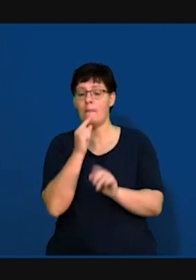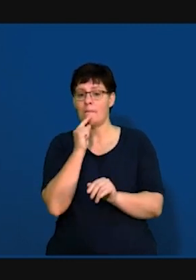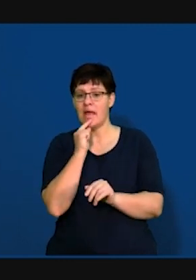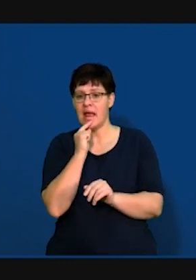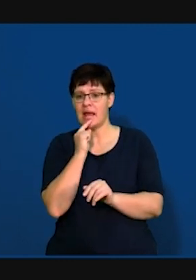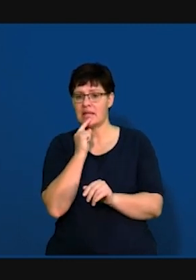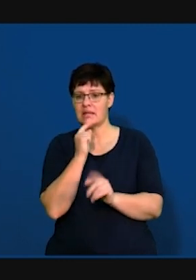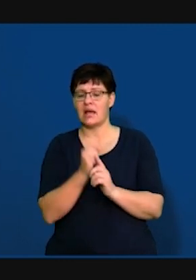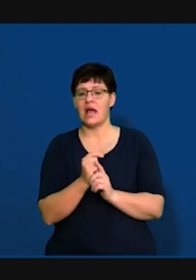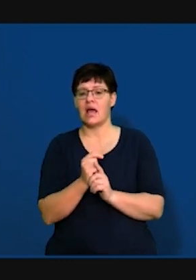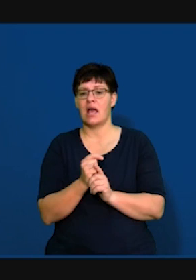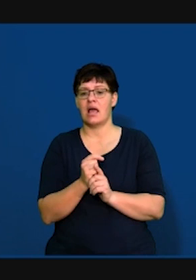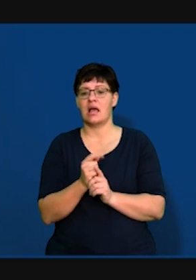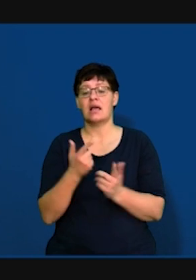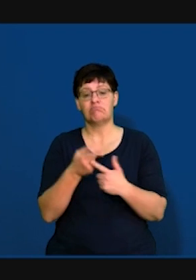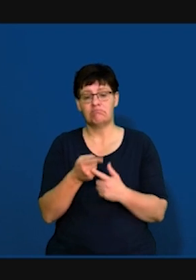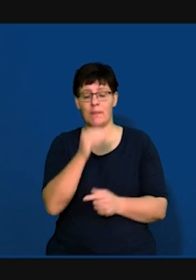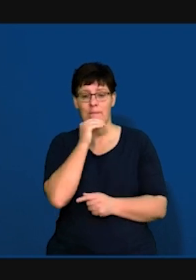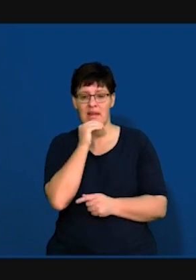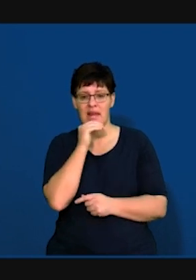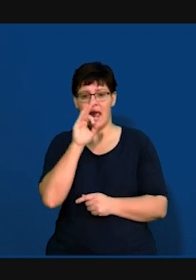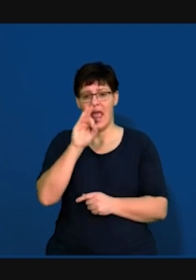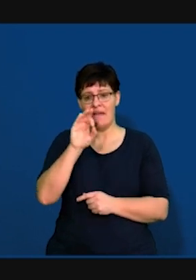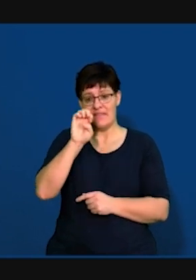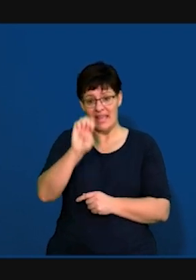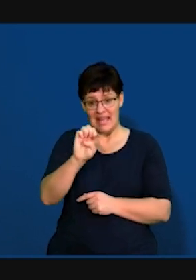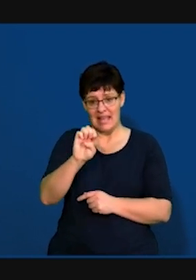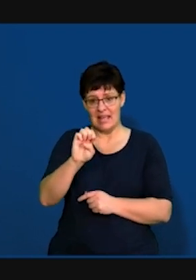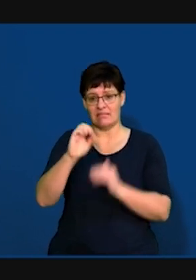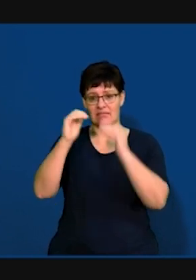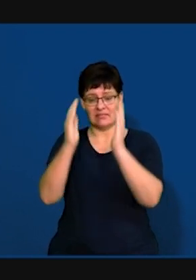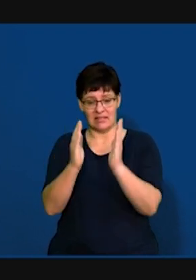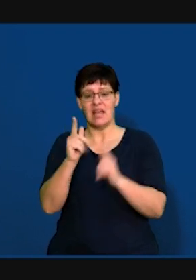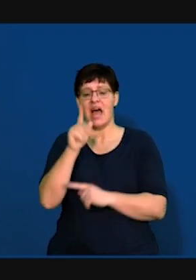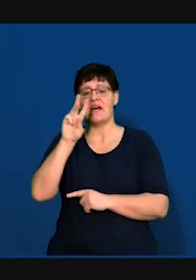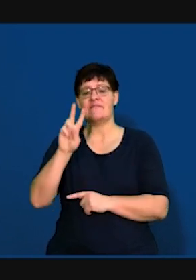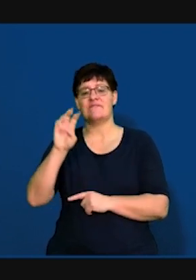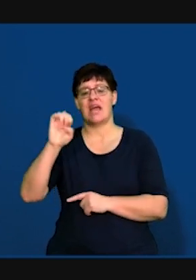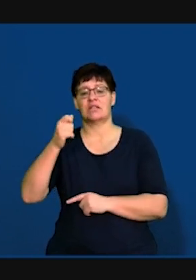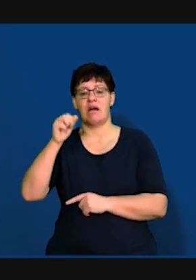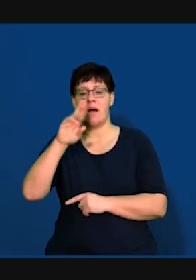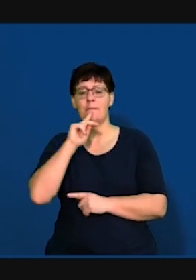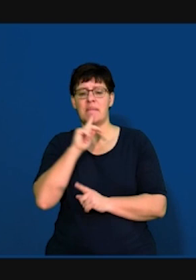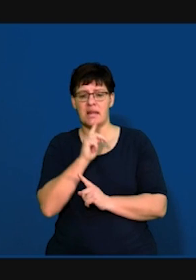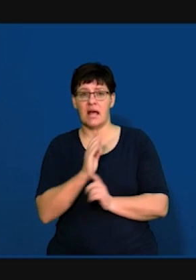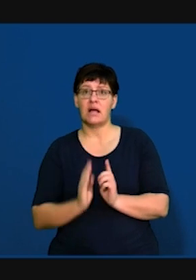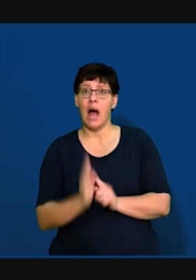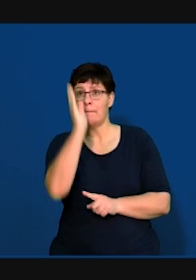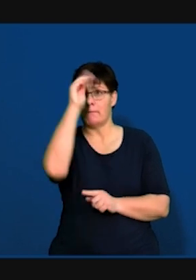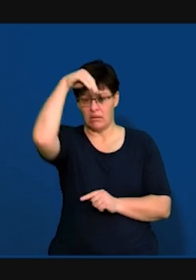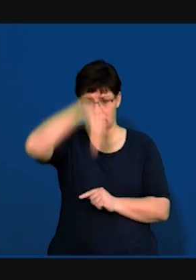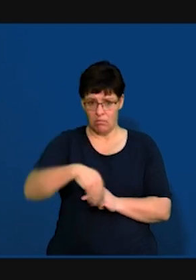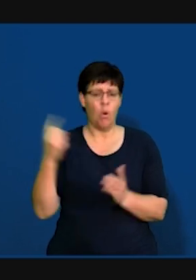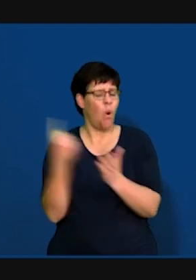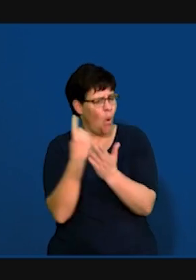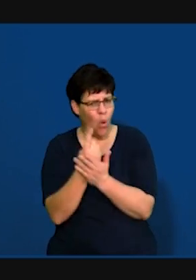force. So the electrostatic force is a vector, right? So direction needs to be taken into account always.